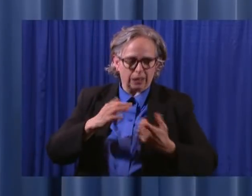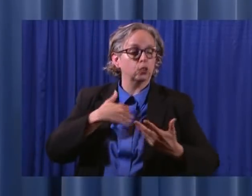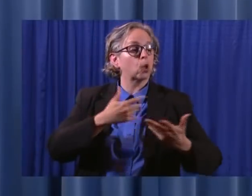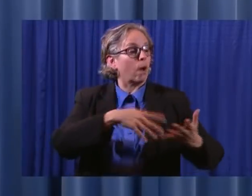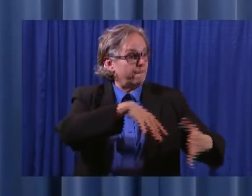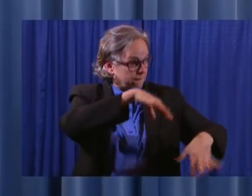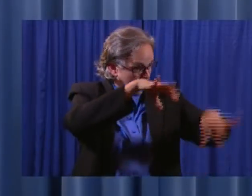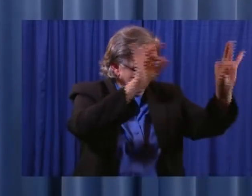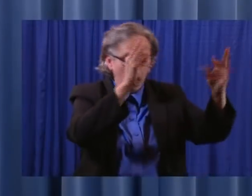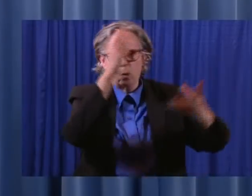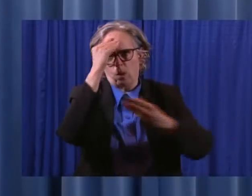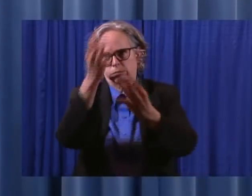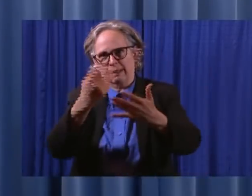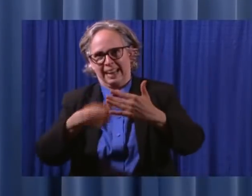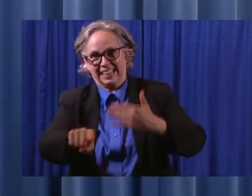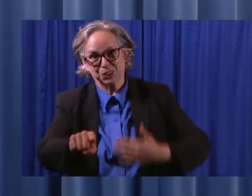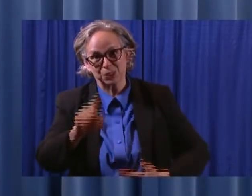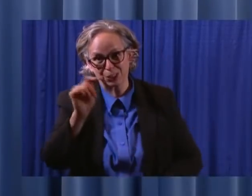close.